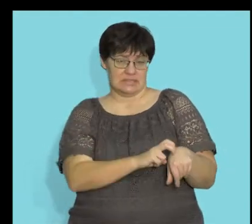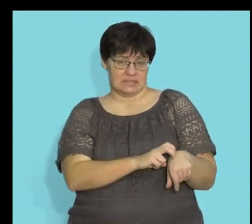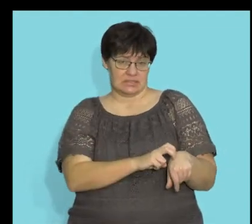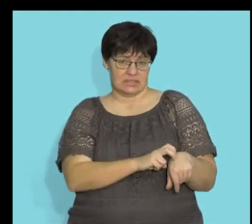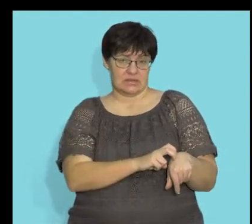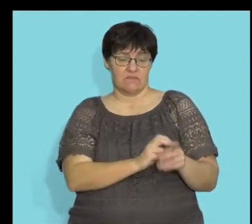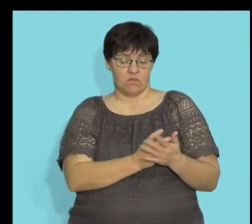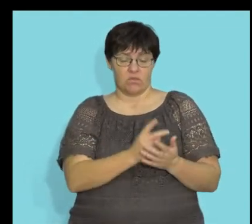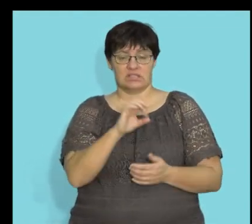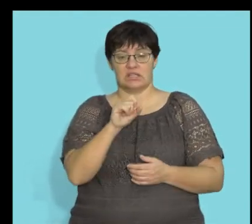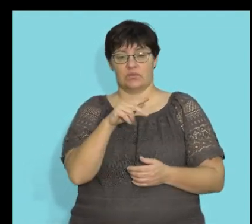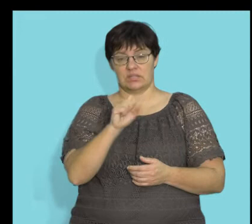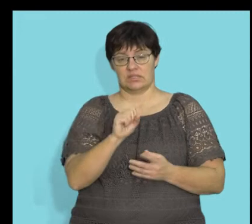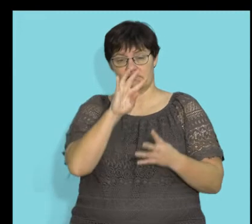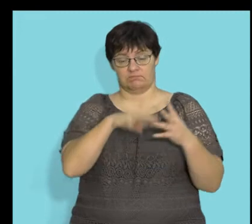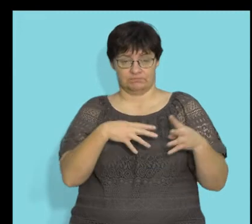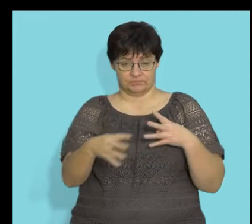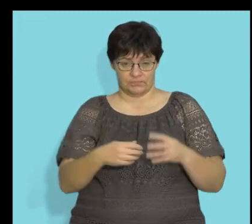my series formula.